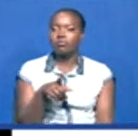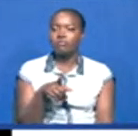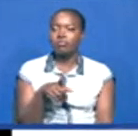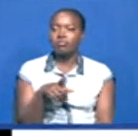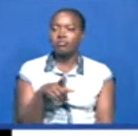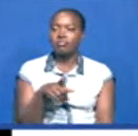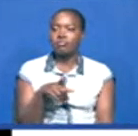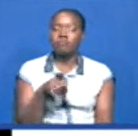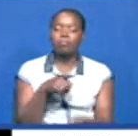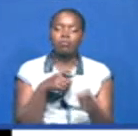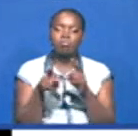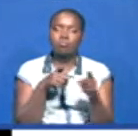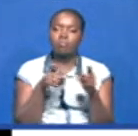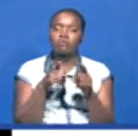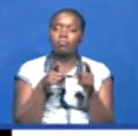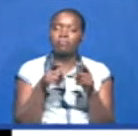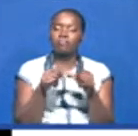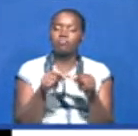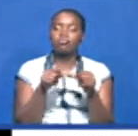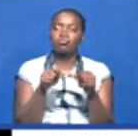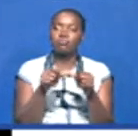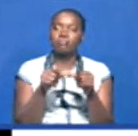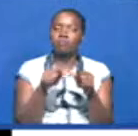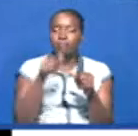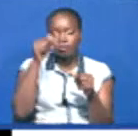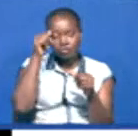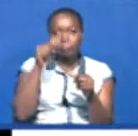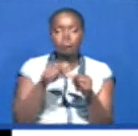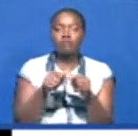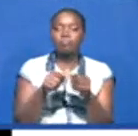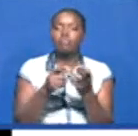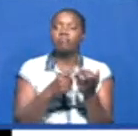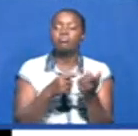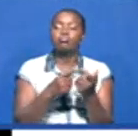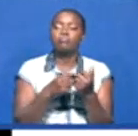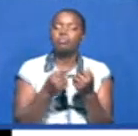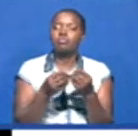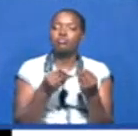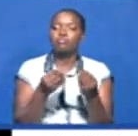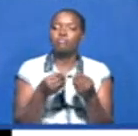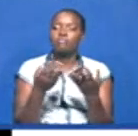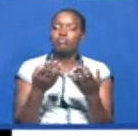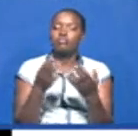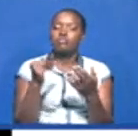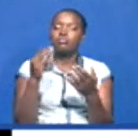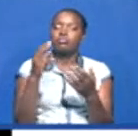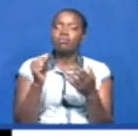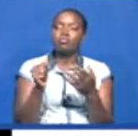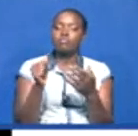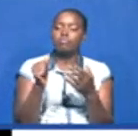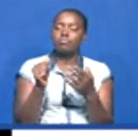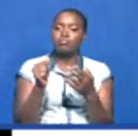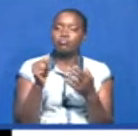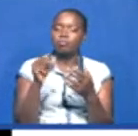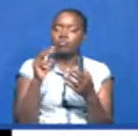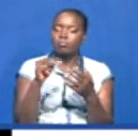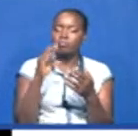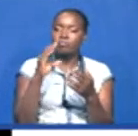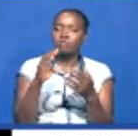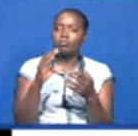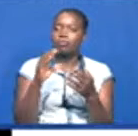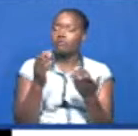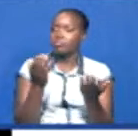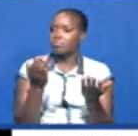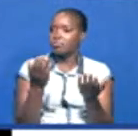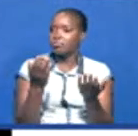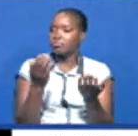journey continues. You remember the statistics were given by the MC. You